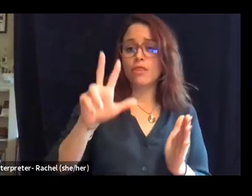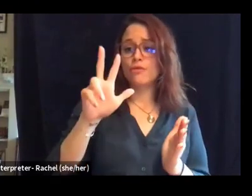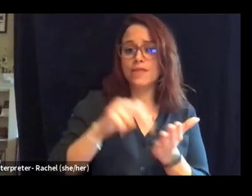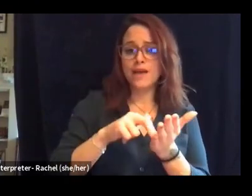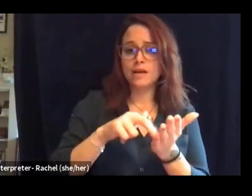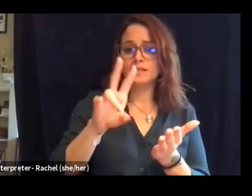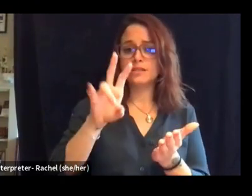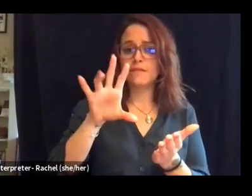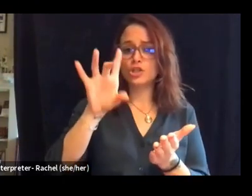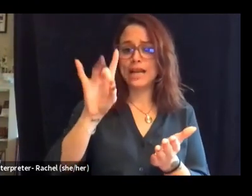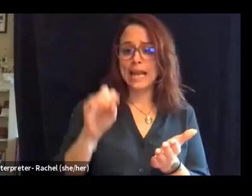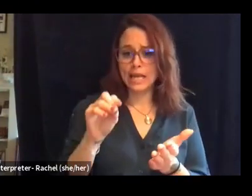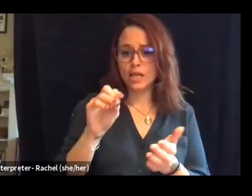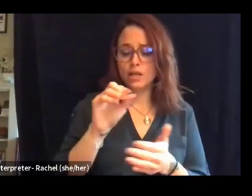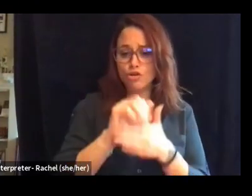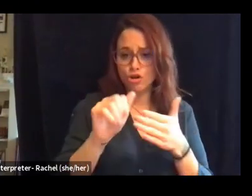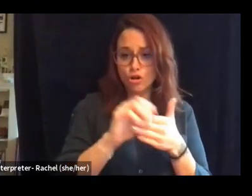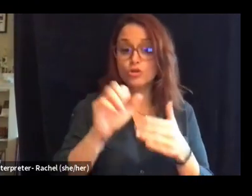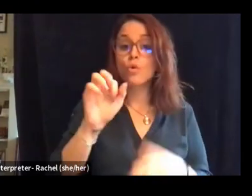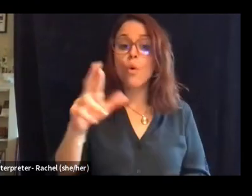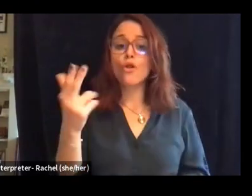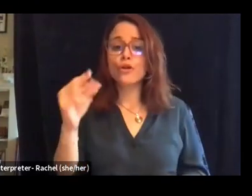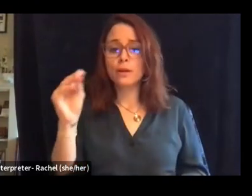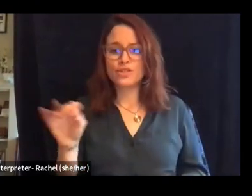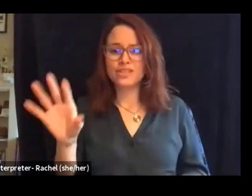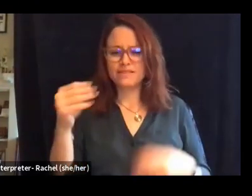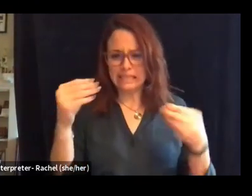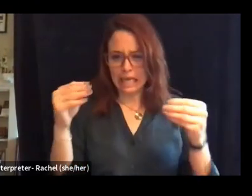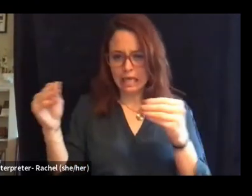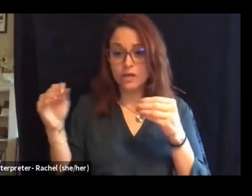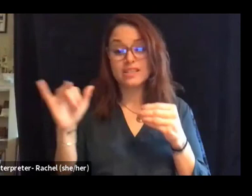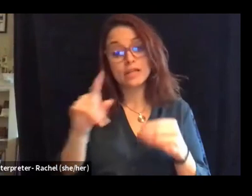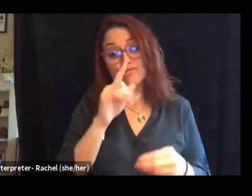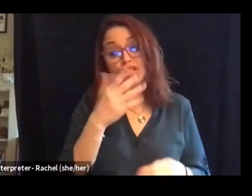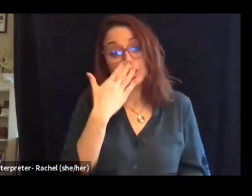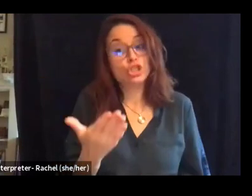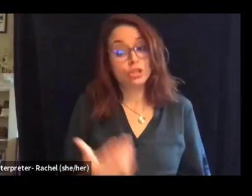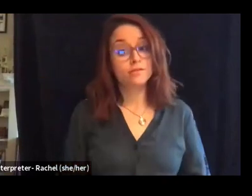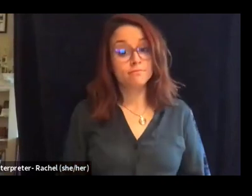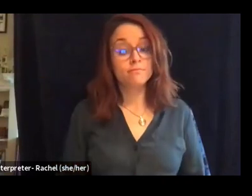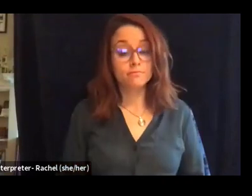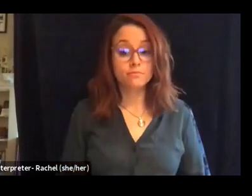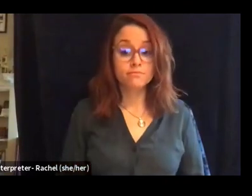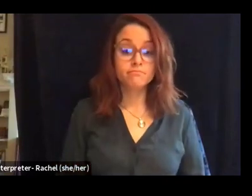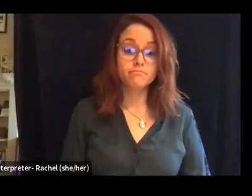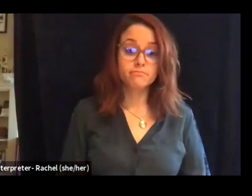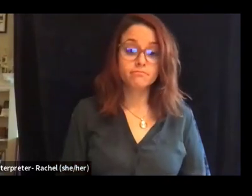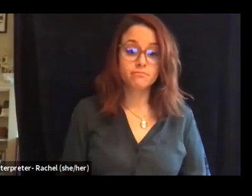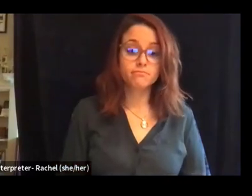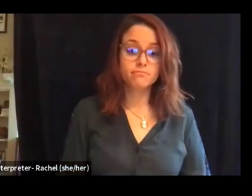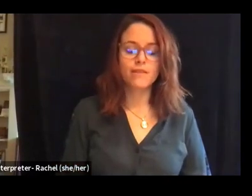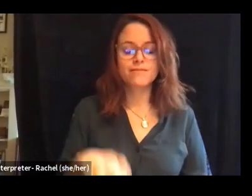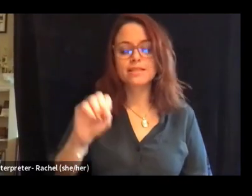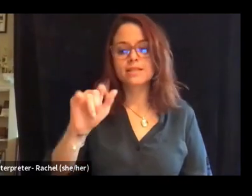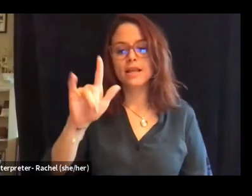$3,780 or 13% of sales, which is really pretty darn good, okay?